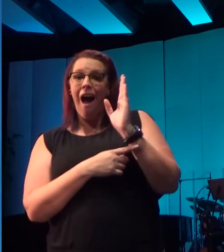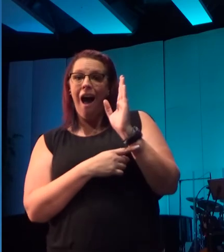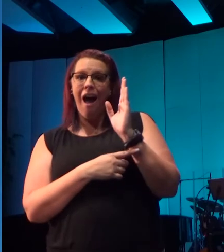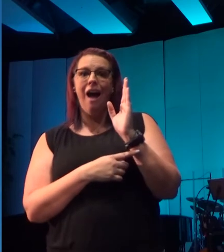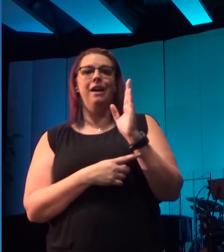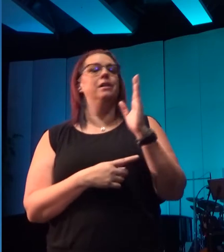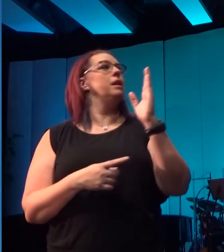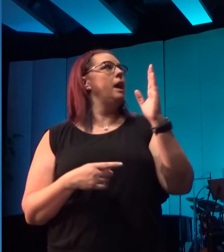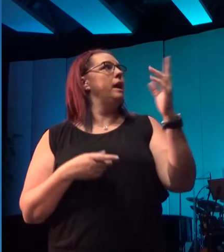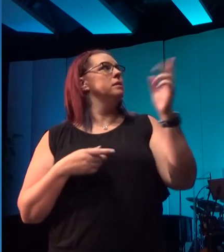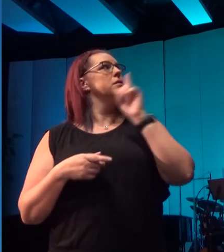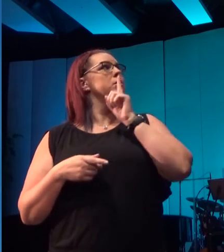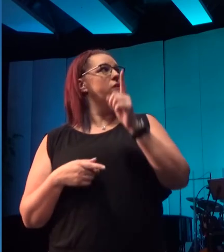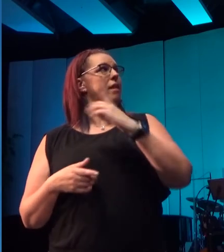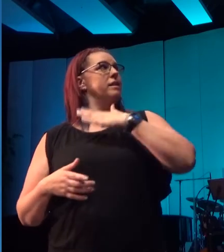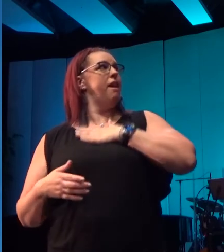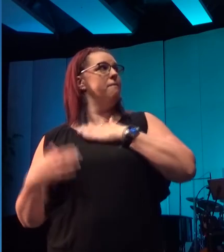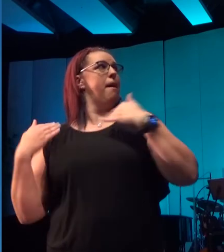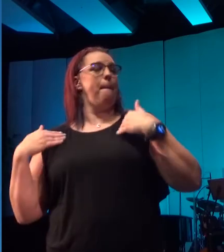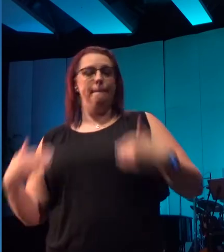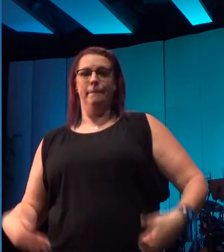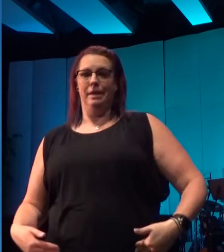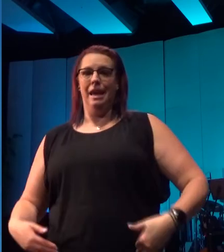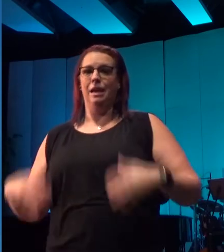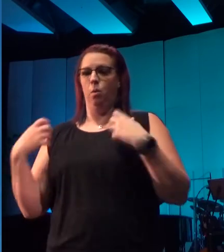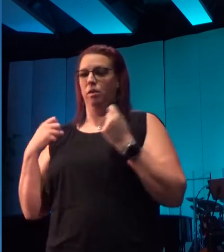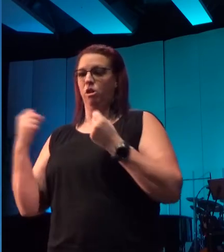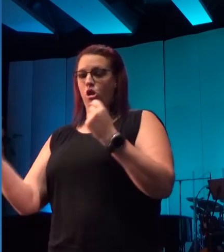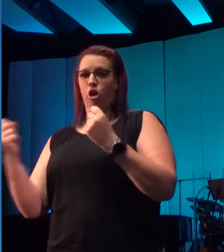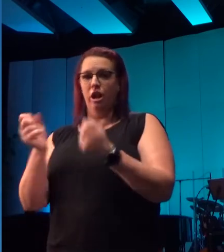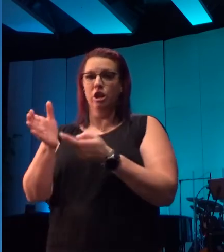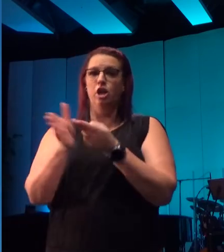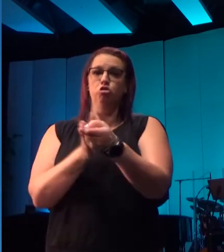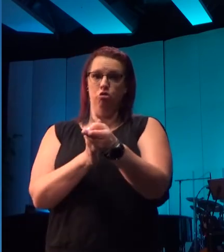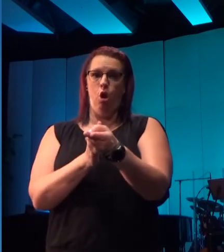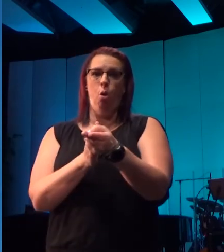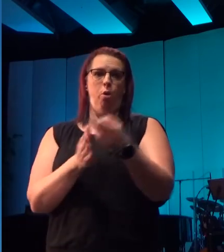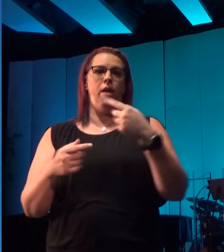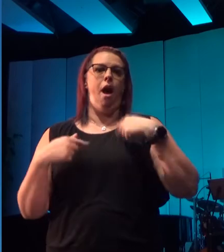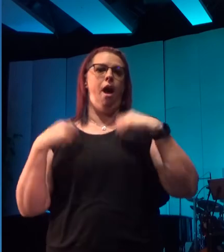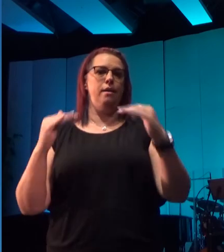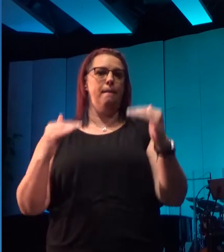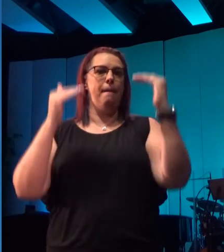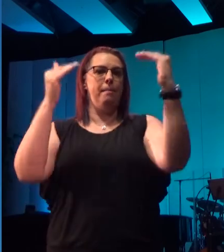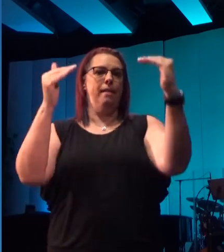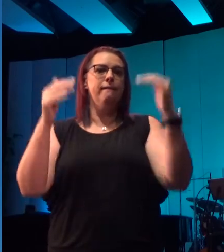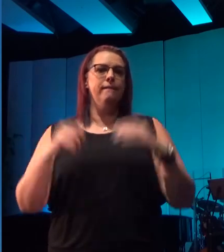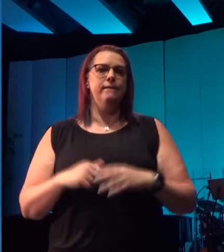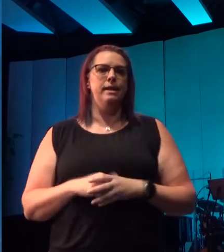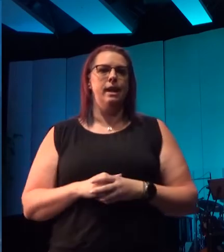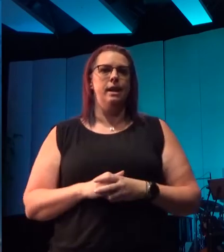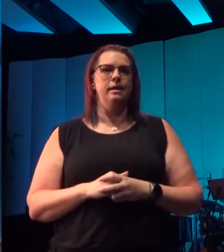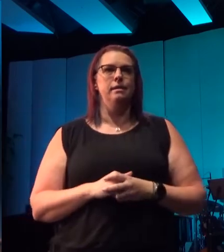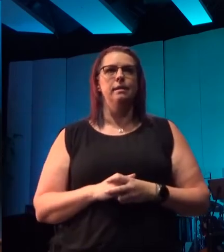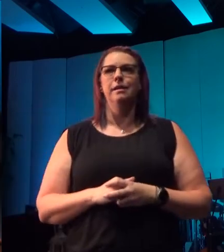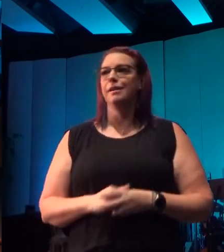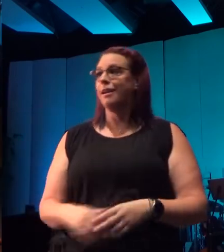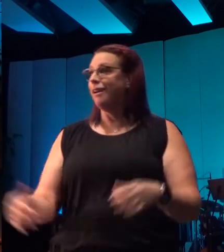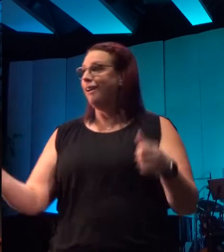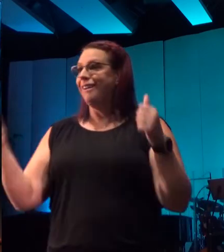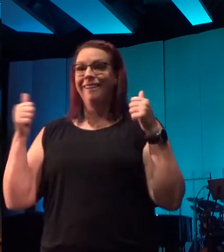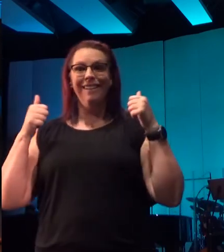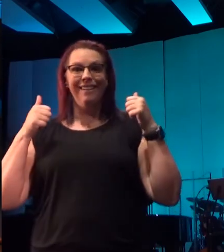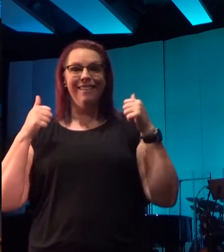of my being, and with courage and truth, I am uplifted. Then at this point,